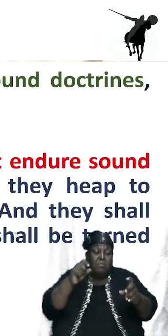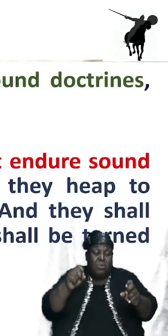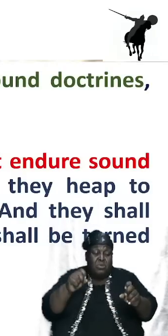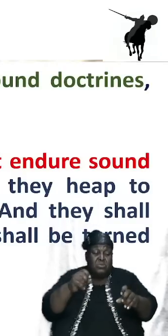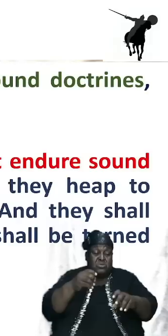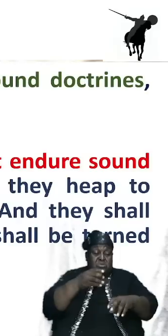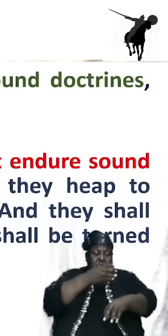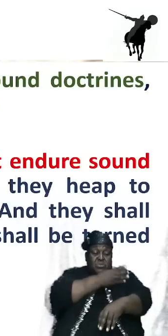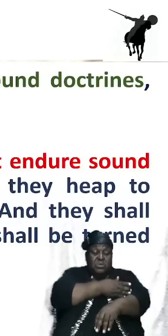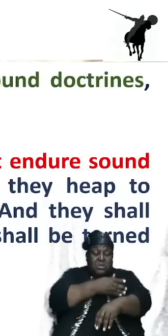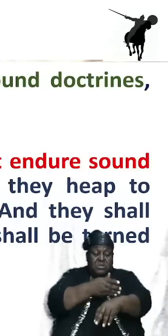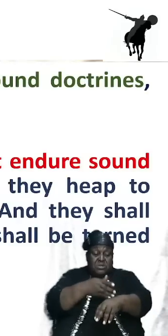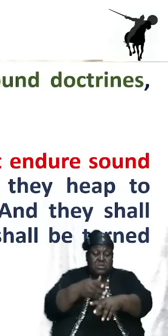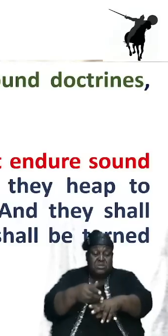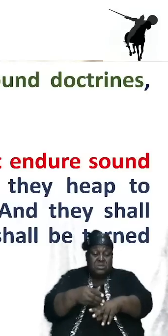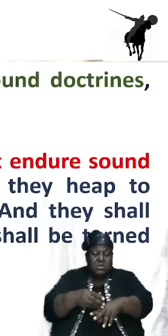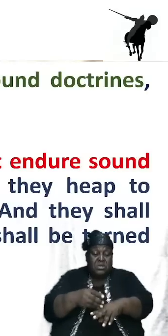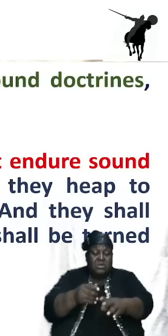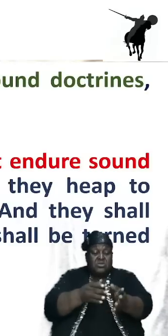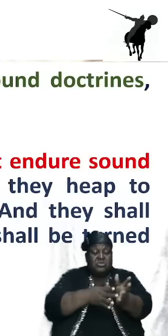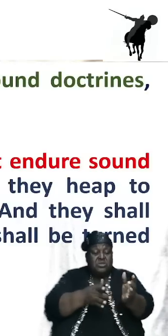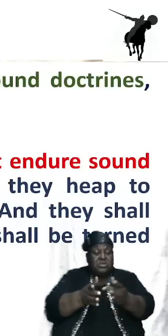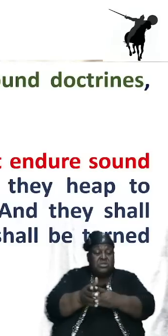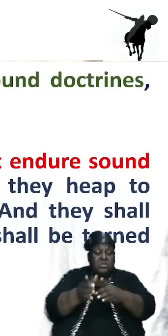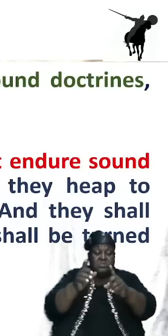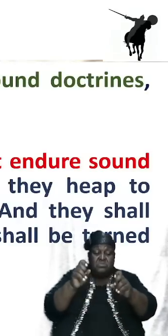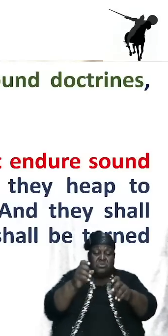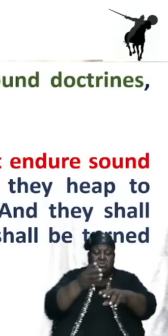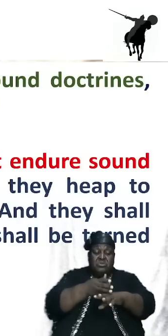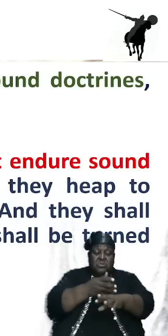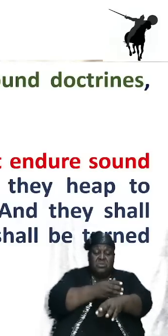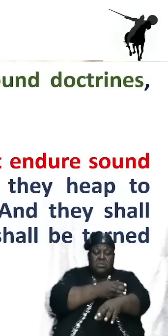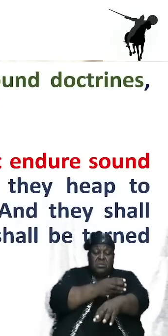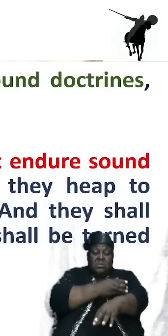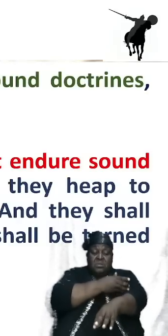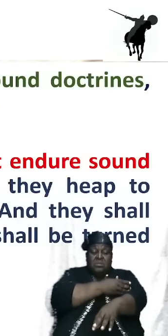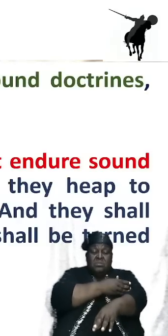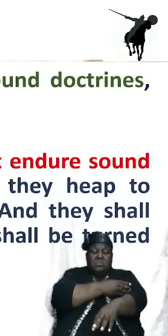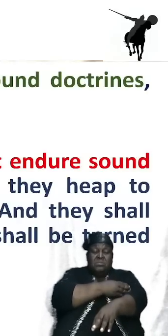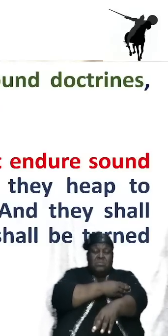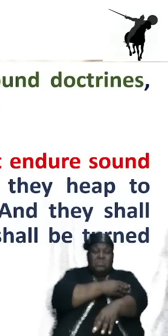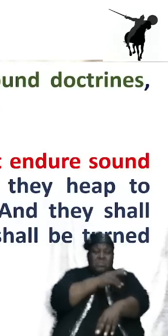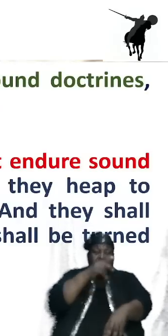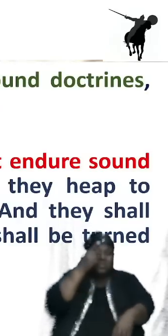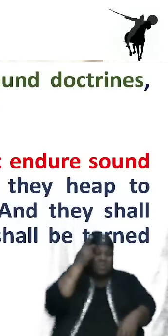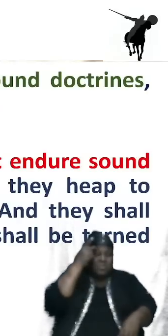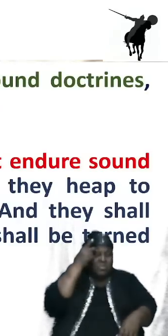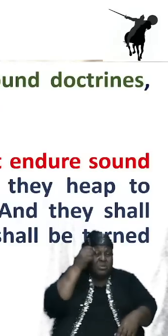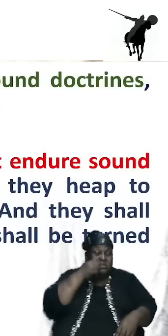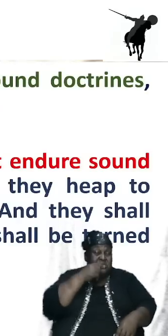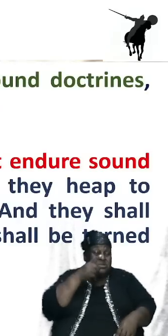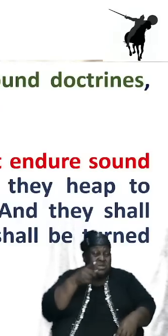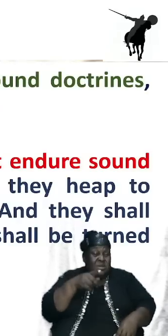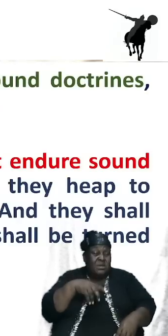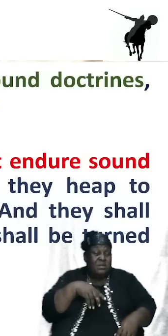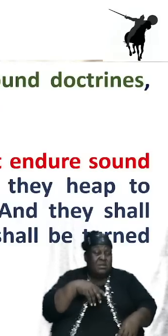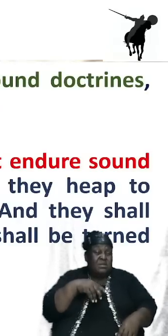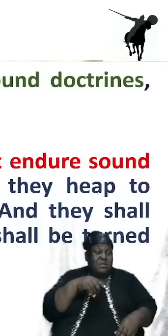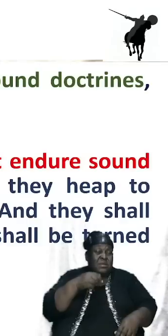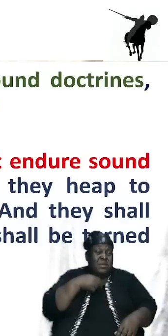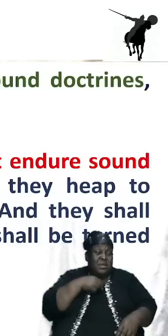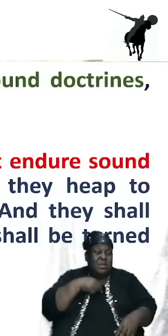in a position where he was lower. Paul said, oh, that I may know him. Not in the power of his resurrection, but also